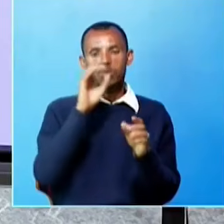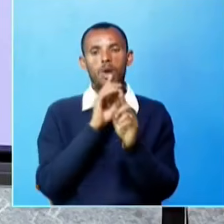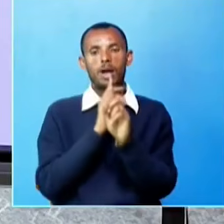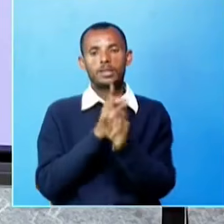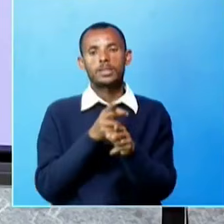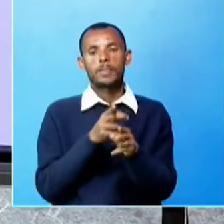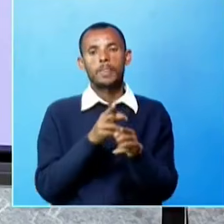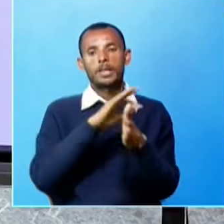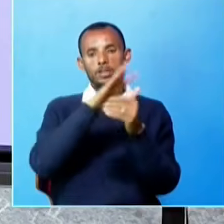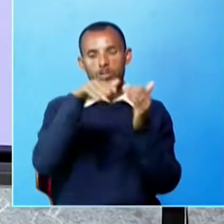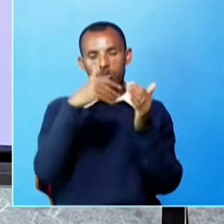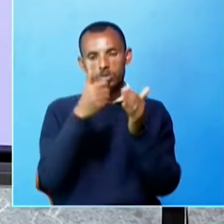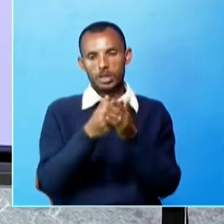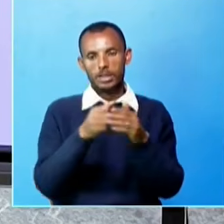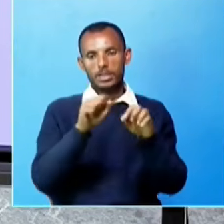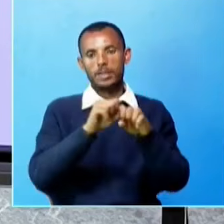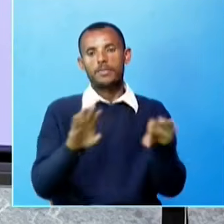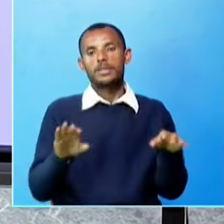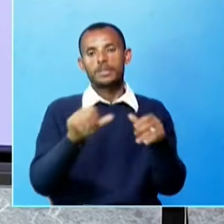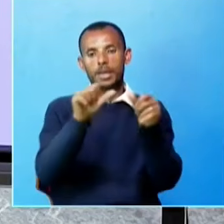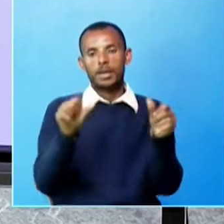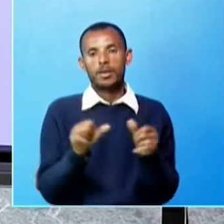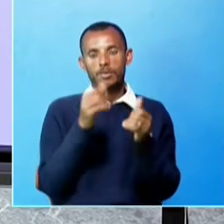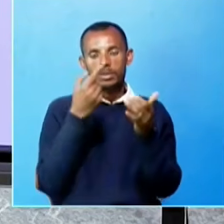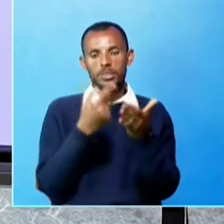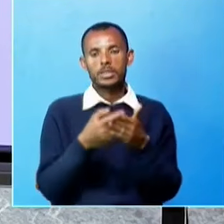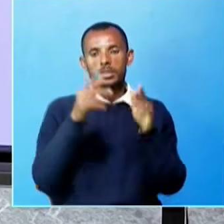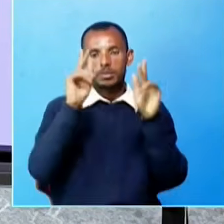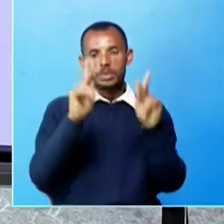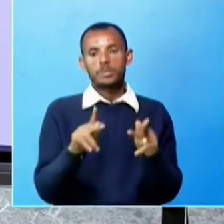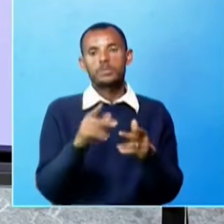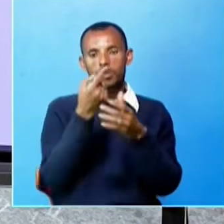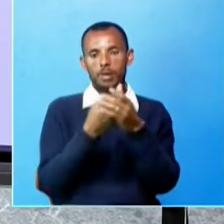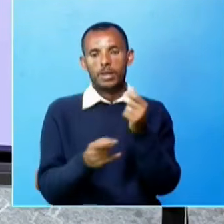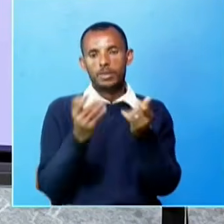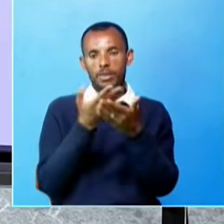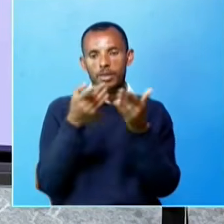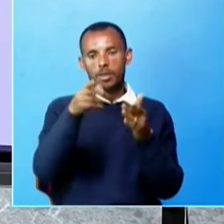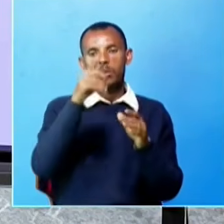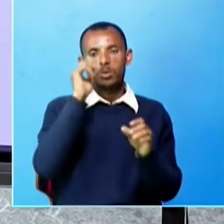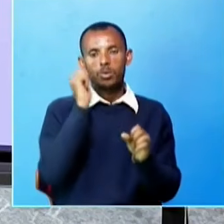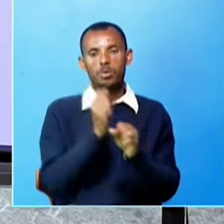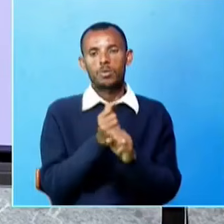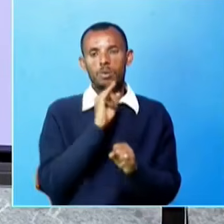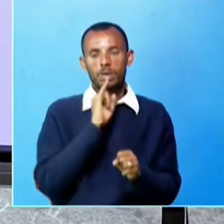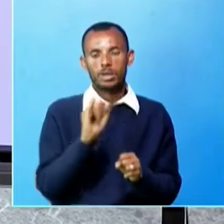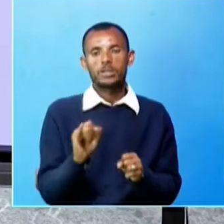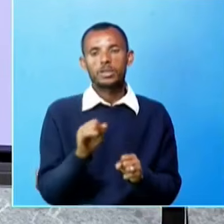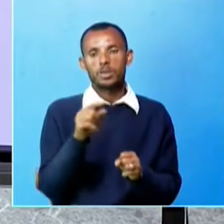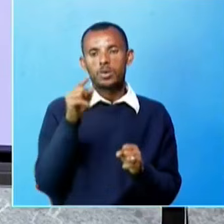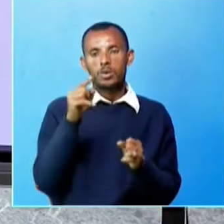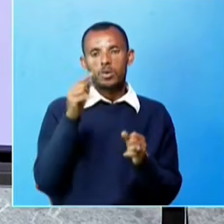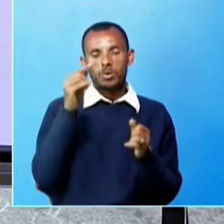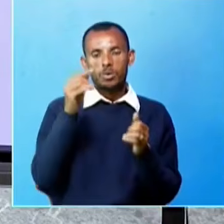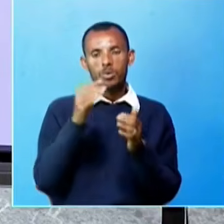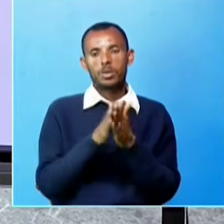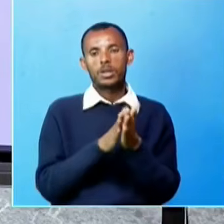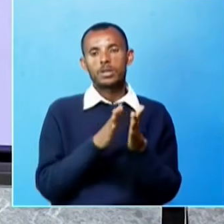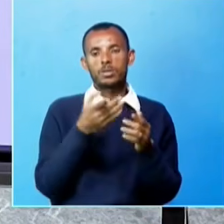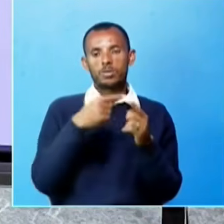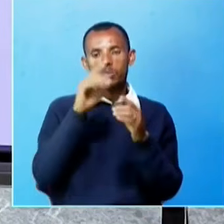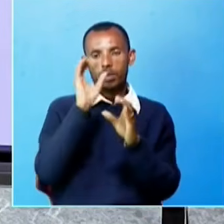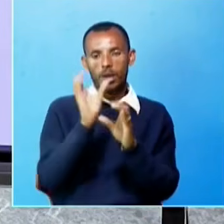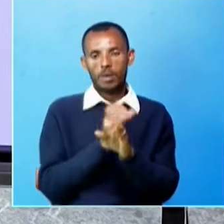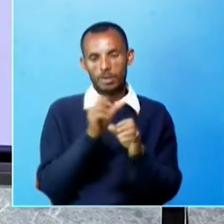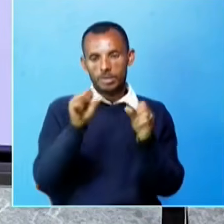answer the total surface area of this prism, the only thing that you can do is you need to calculate the